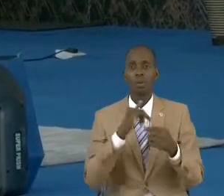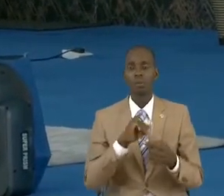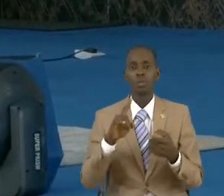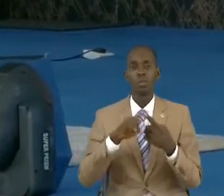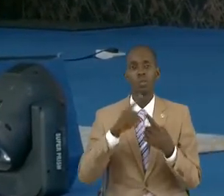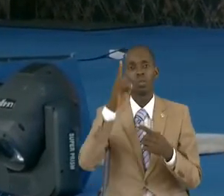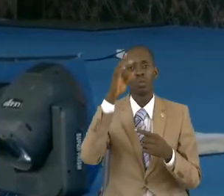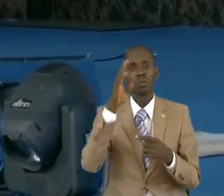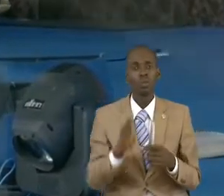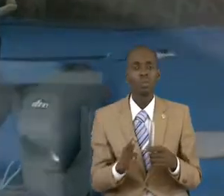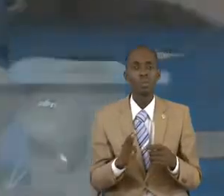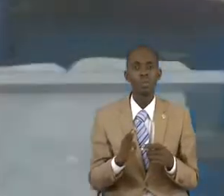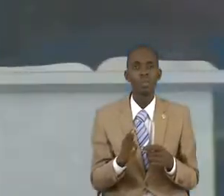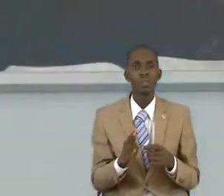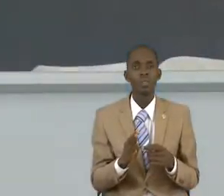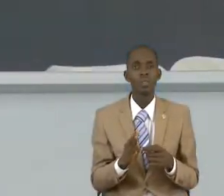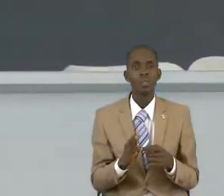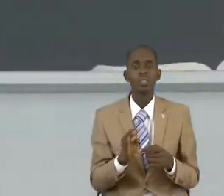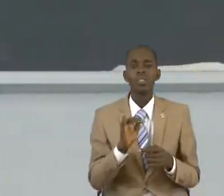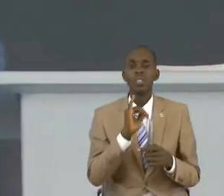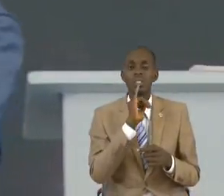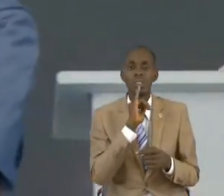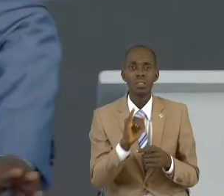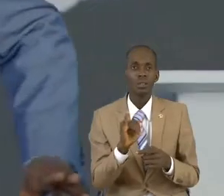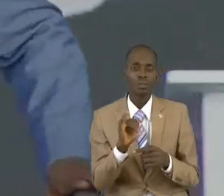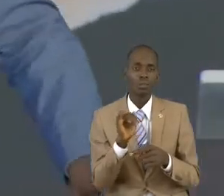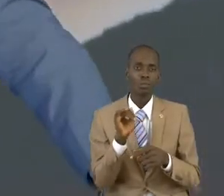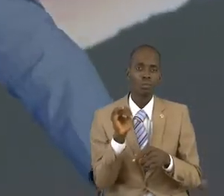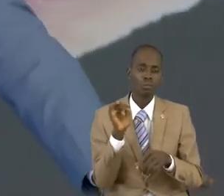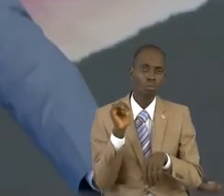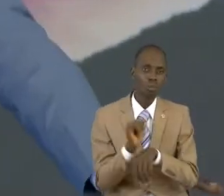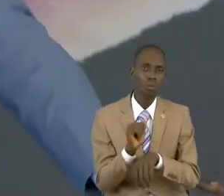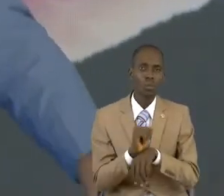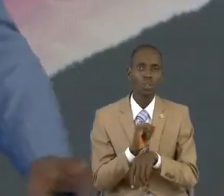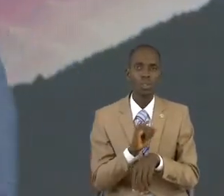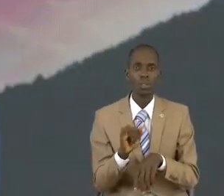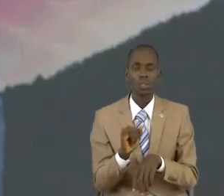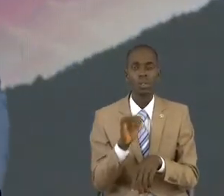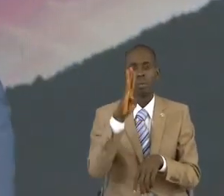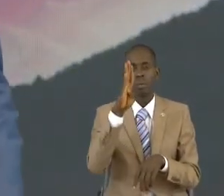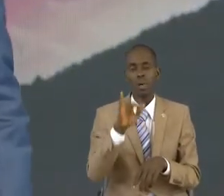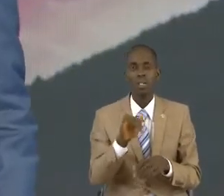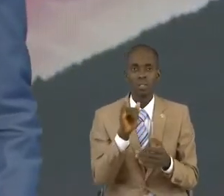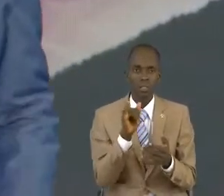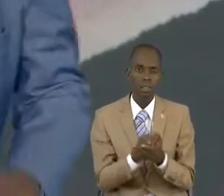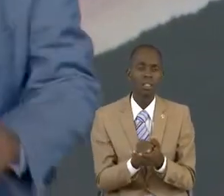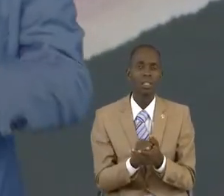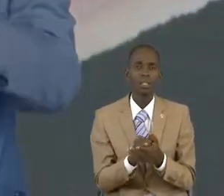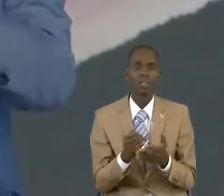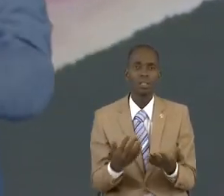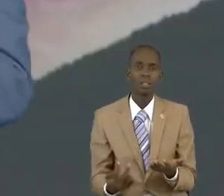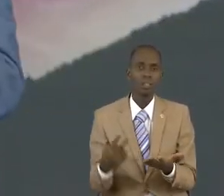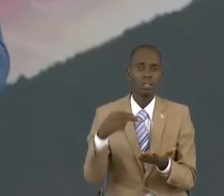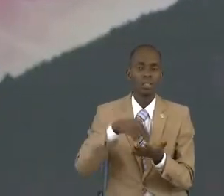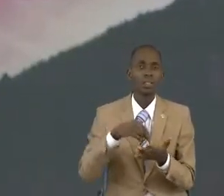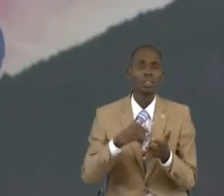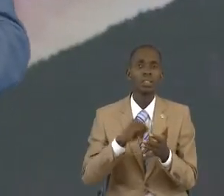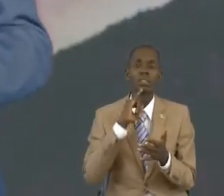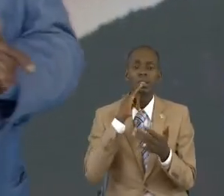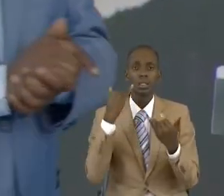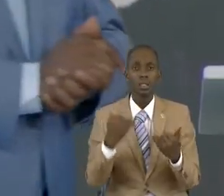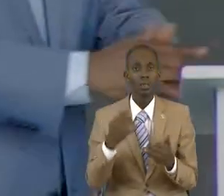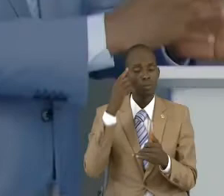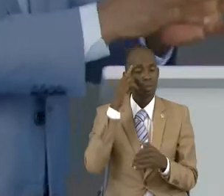is effected by that resurrection. It's not for you as an